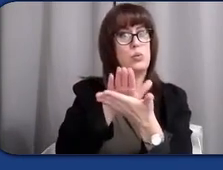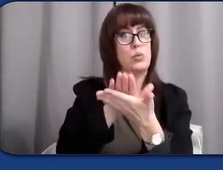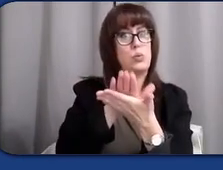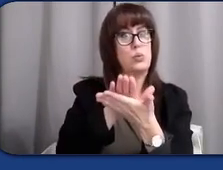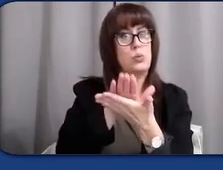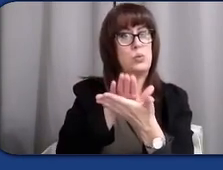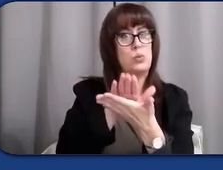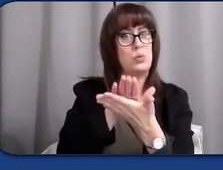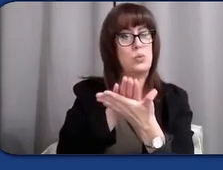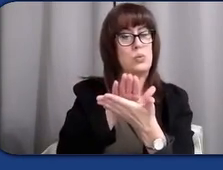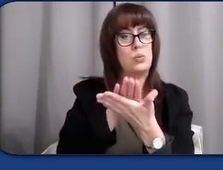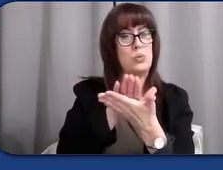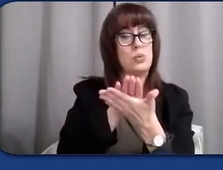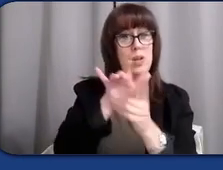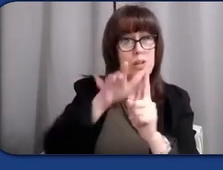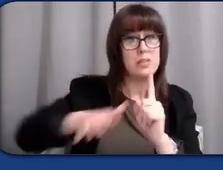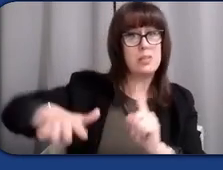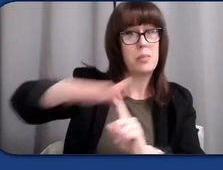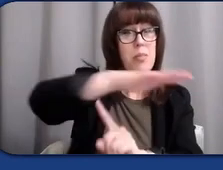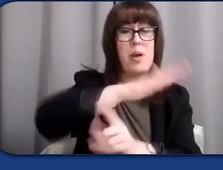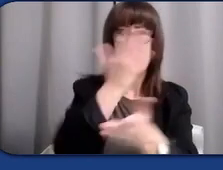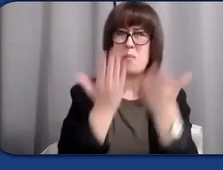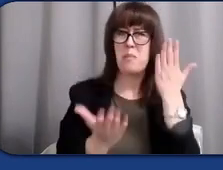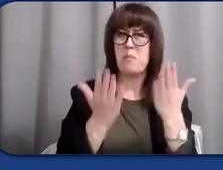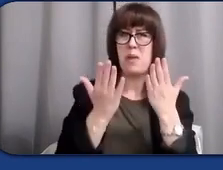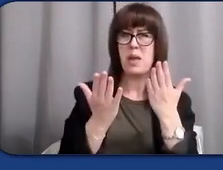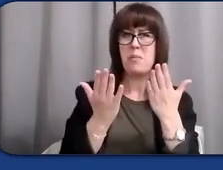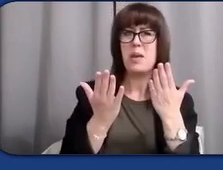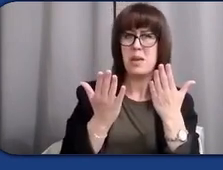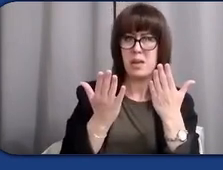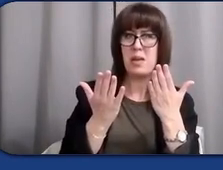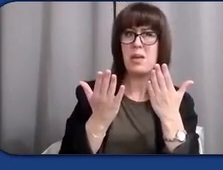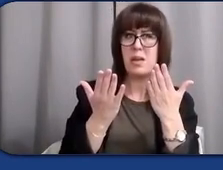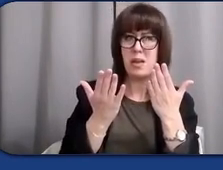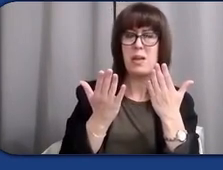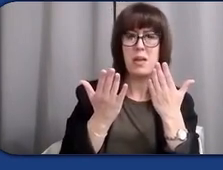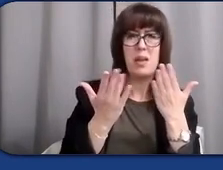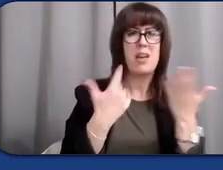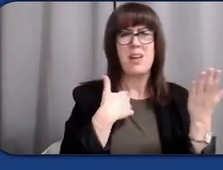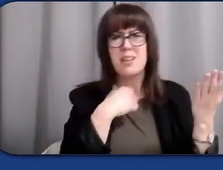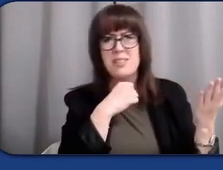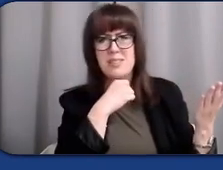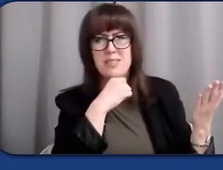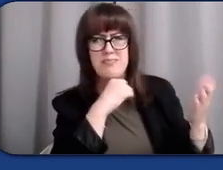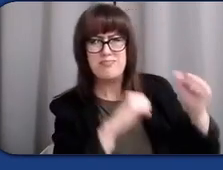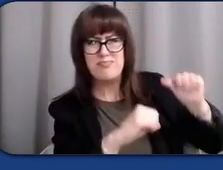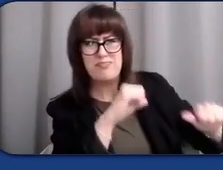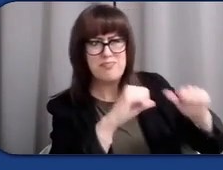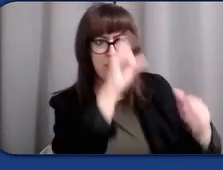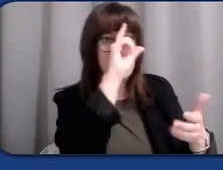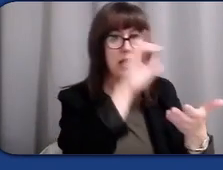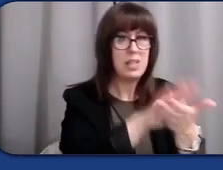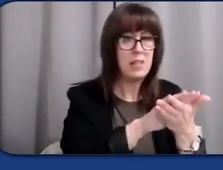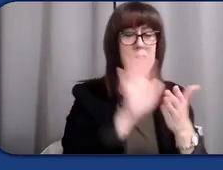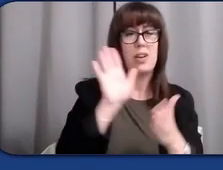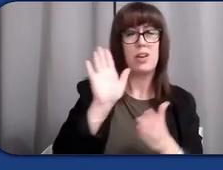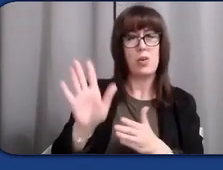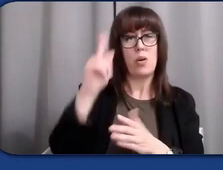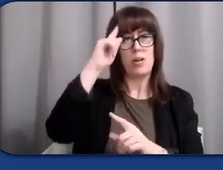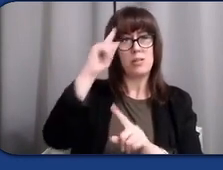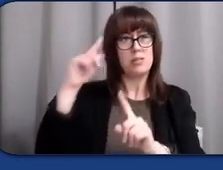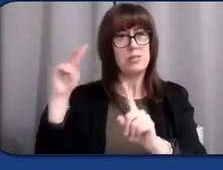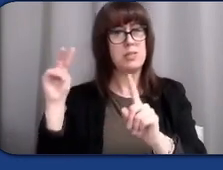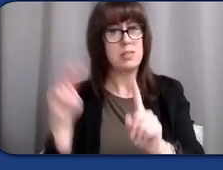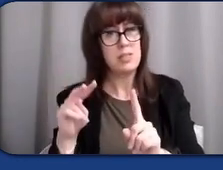environment might not be something that you believe in. You already have a mindset that is different based on what you get in